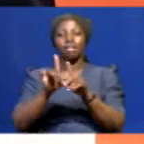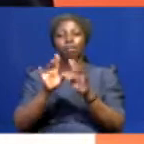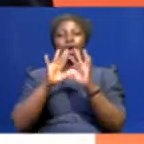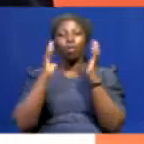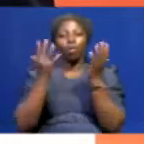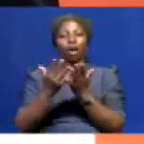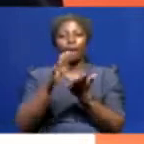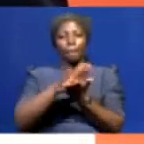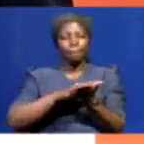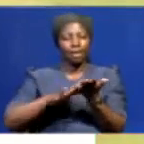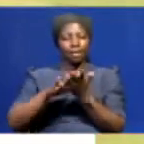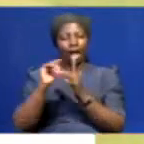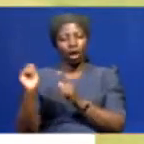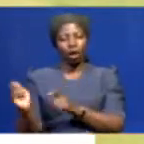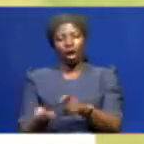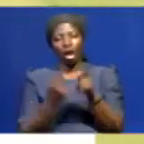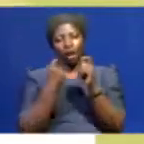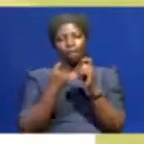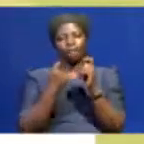Golf Ranking System.